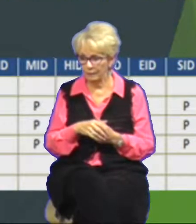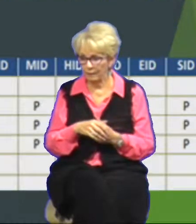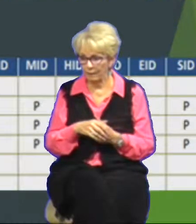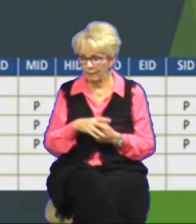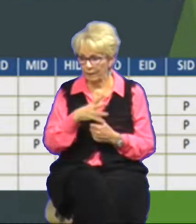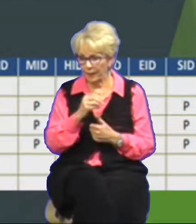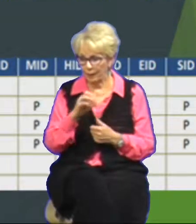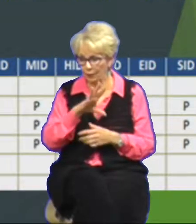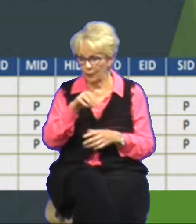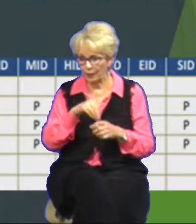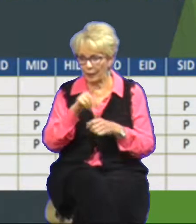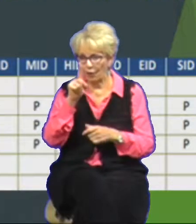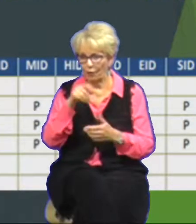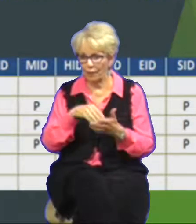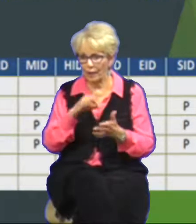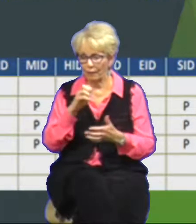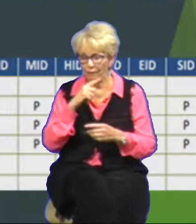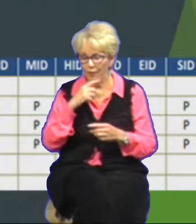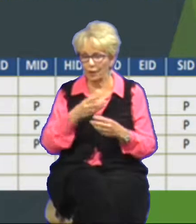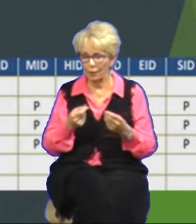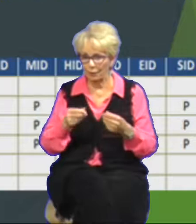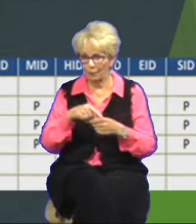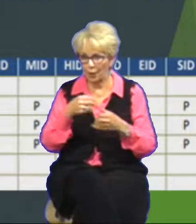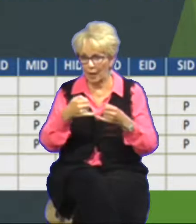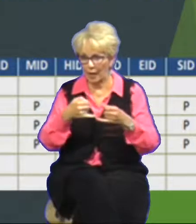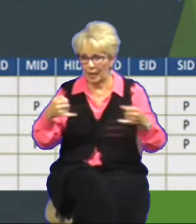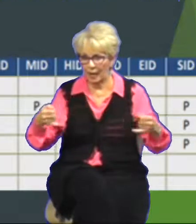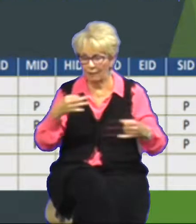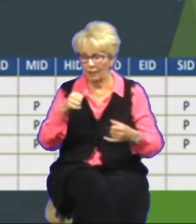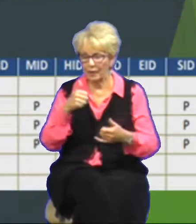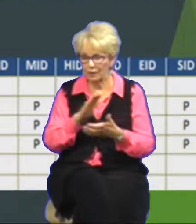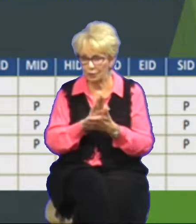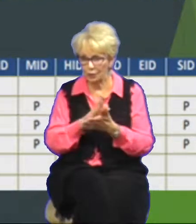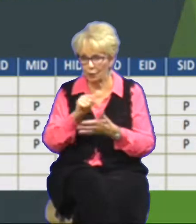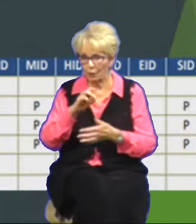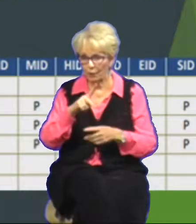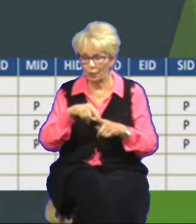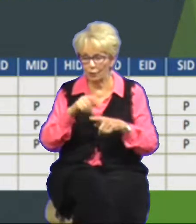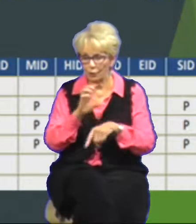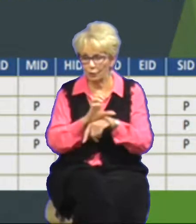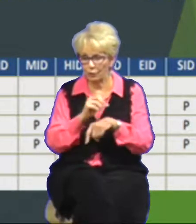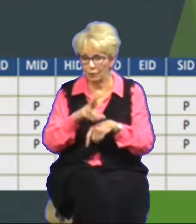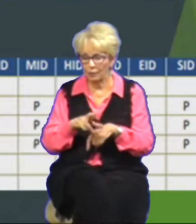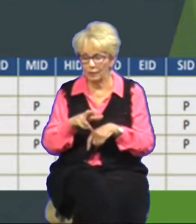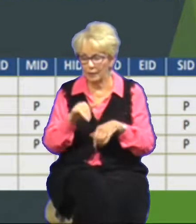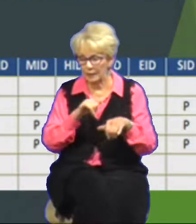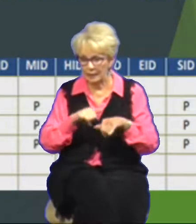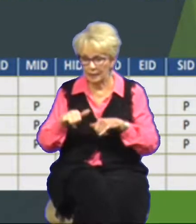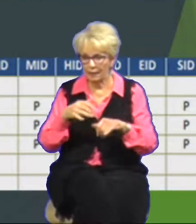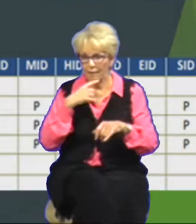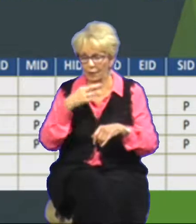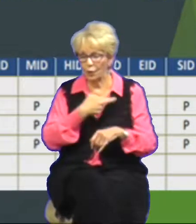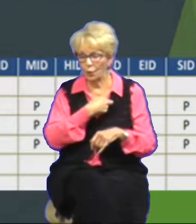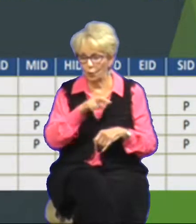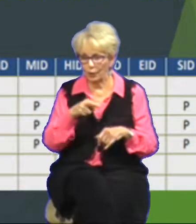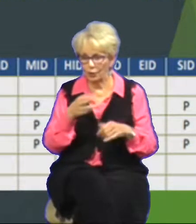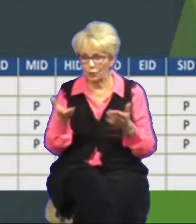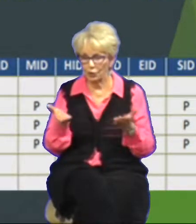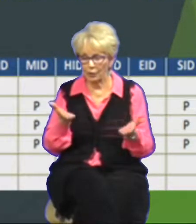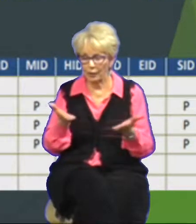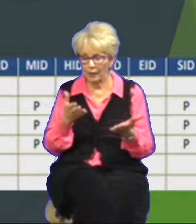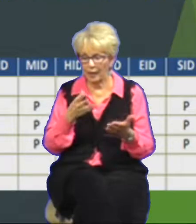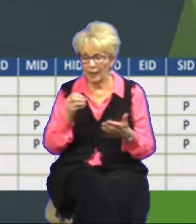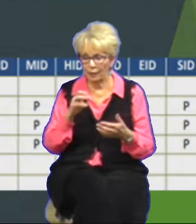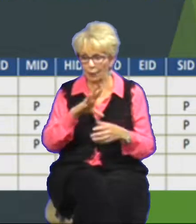and or within 1,000 feet of a property line of any school, park, church, or similar place of religious service, and